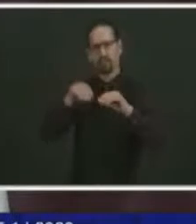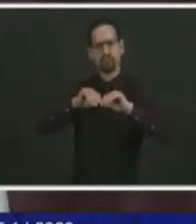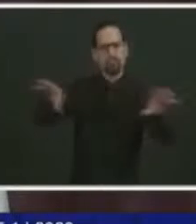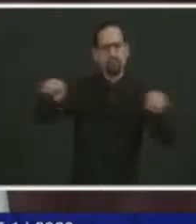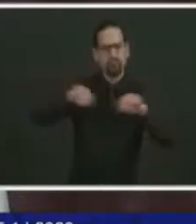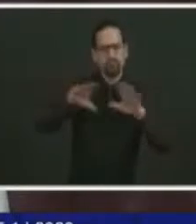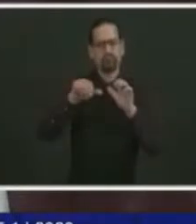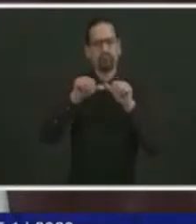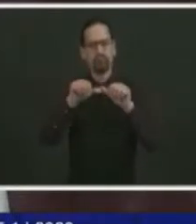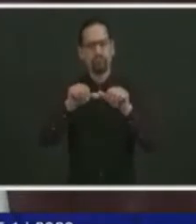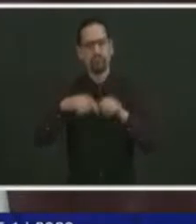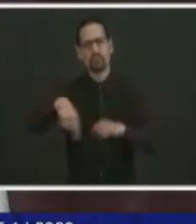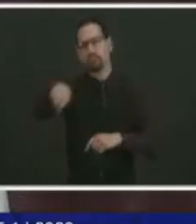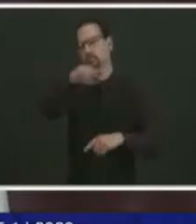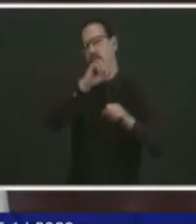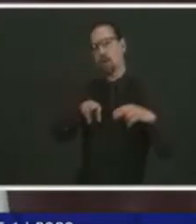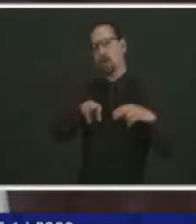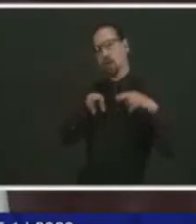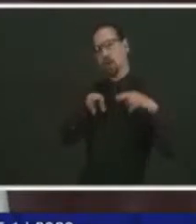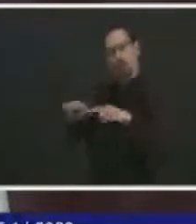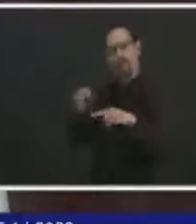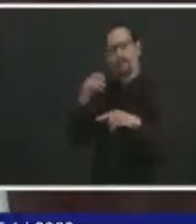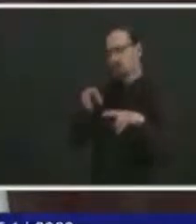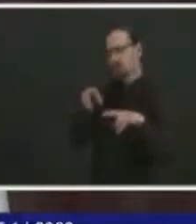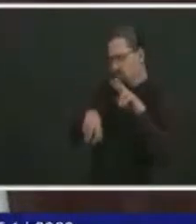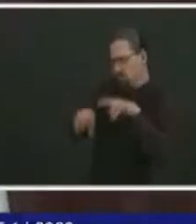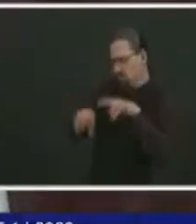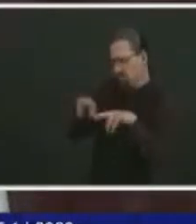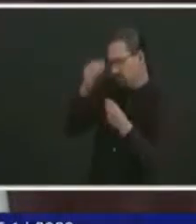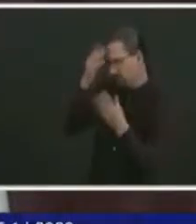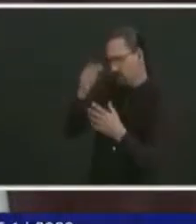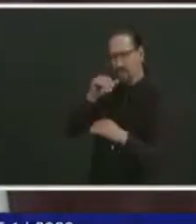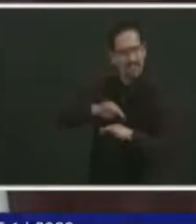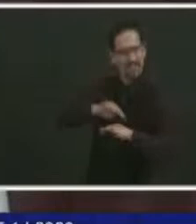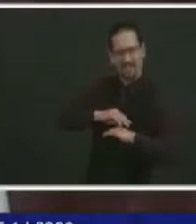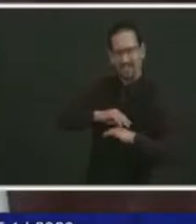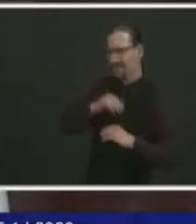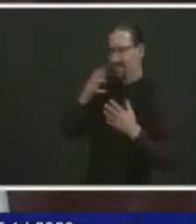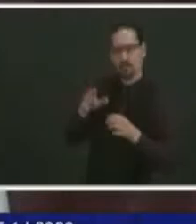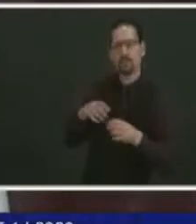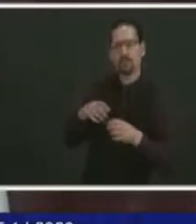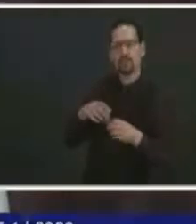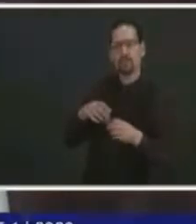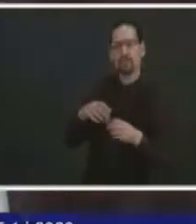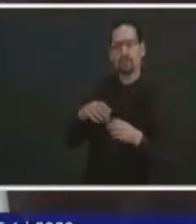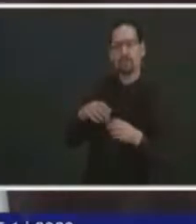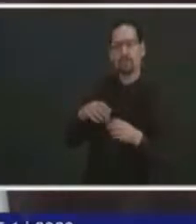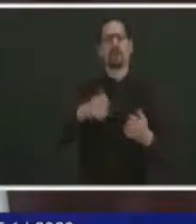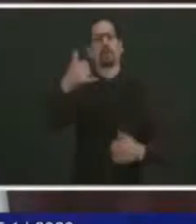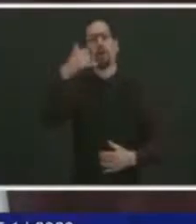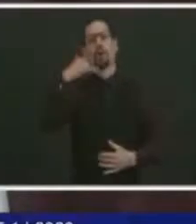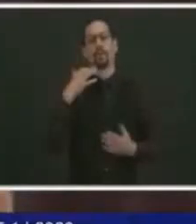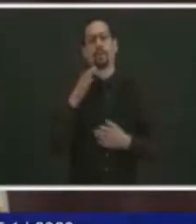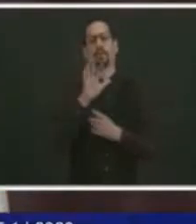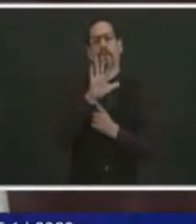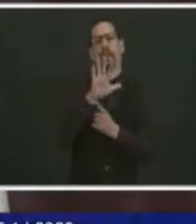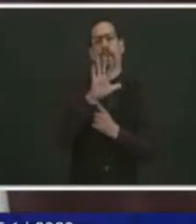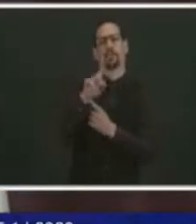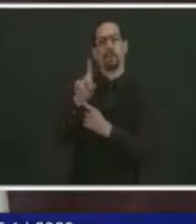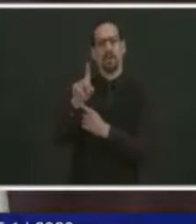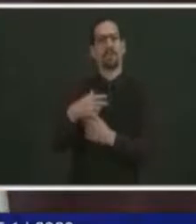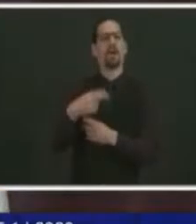call Commerce at 521-HELP. You could call Commerce, you could call the Department of Health, you could call the Department of